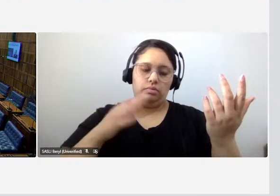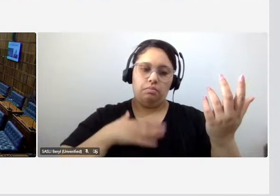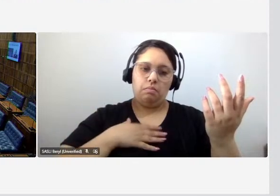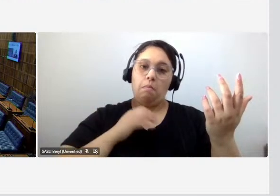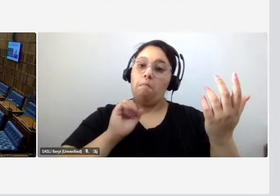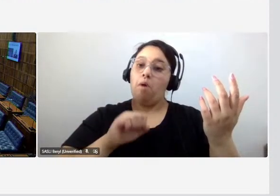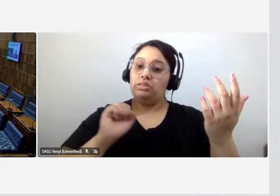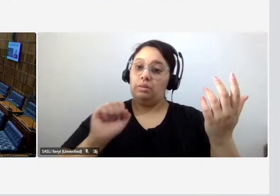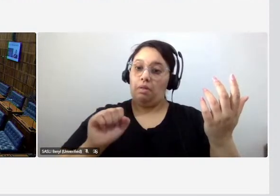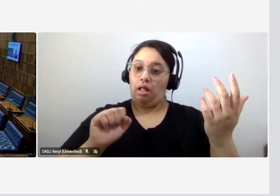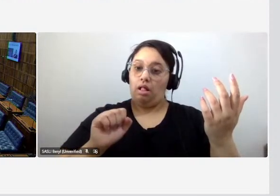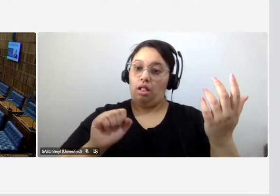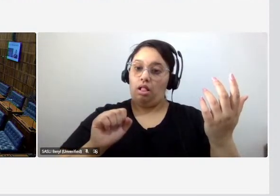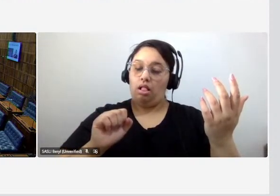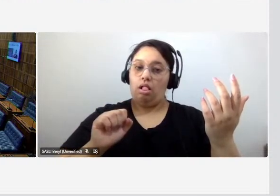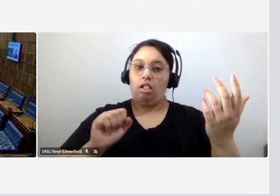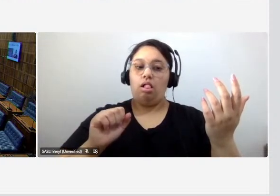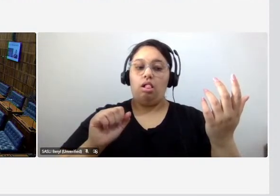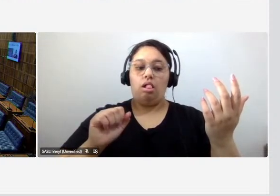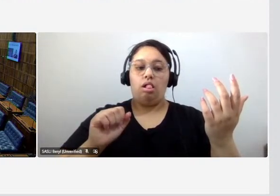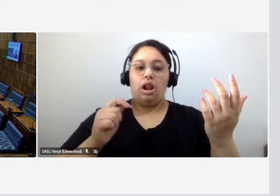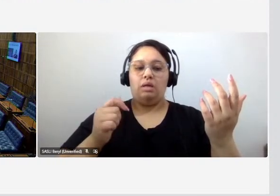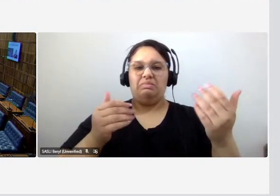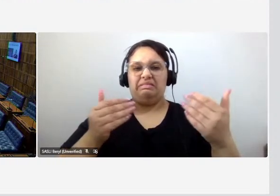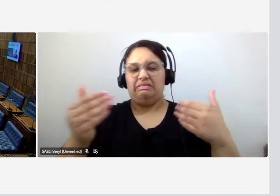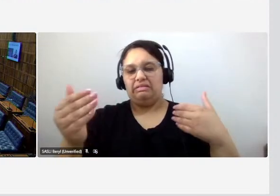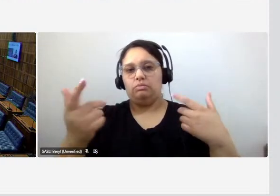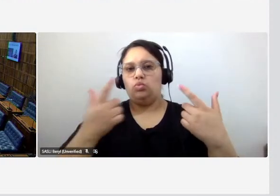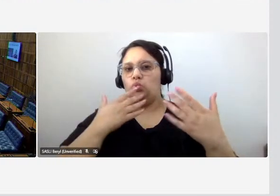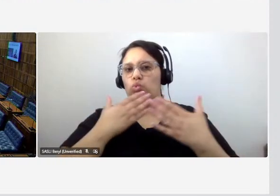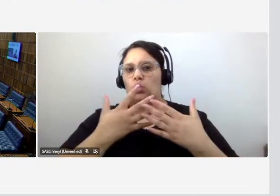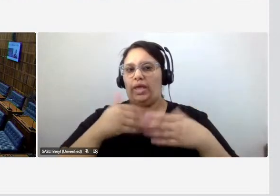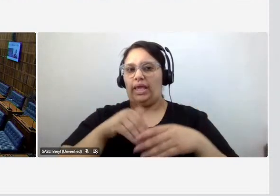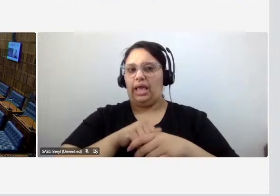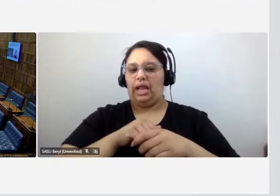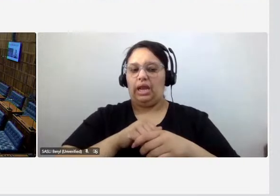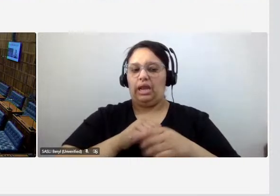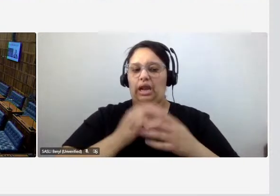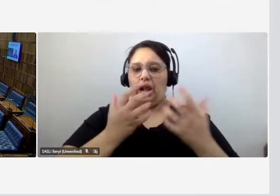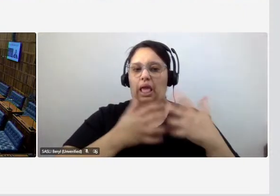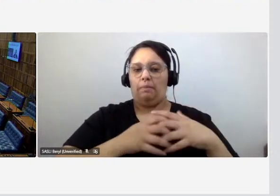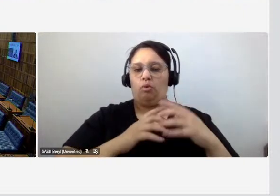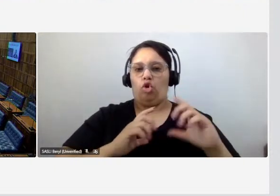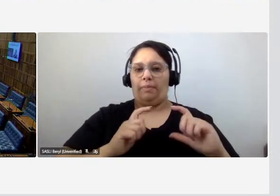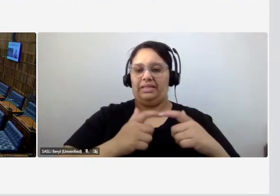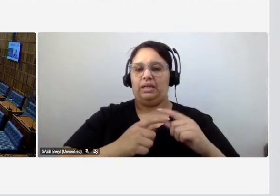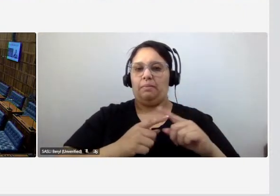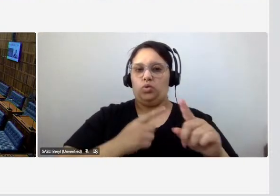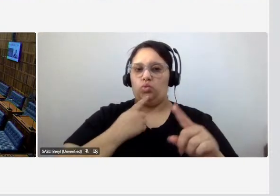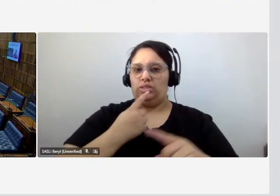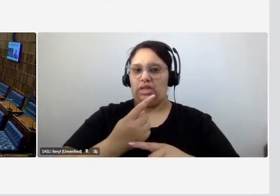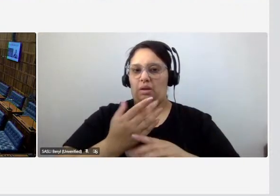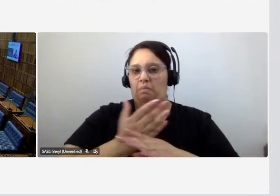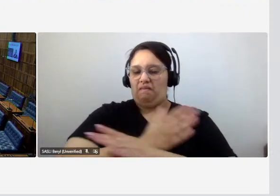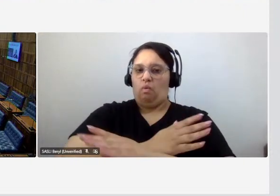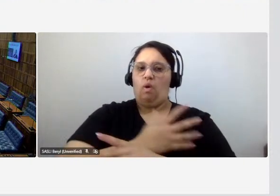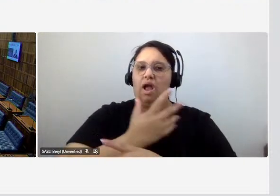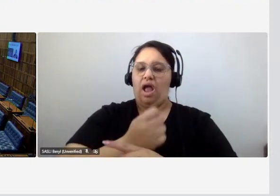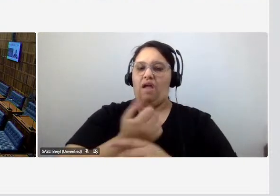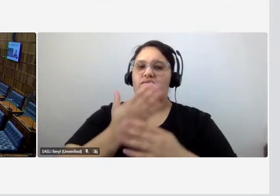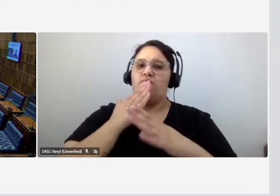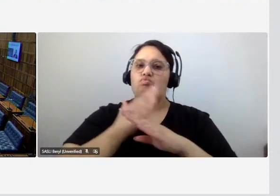possibly I'm taking this a stretch too far. I'm not sure whether this is within the ambit of the committee, but you mentioned earlier there's